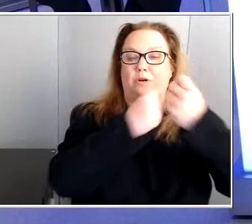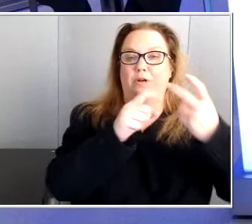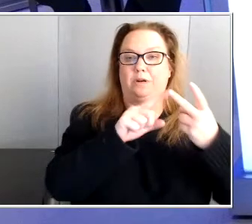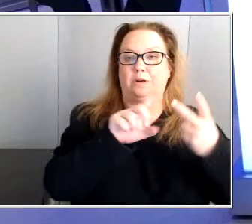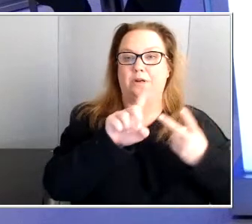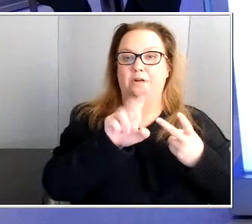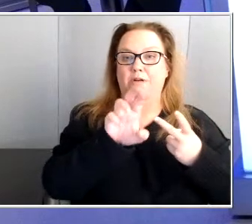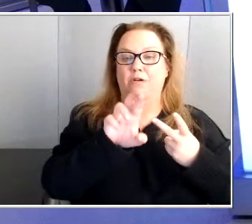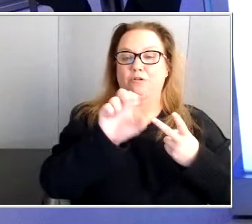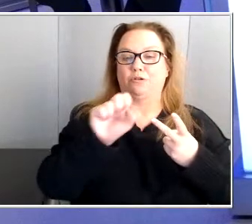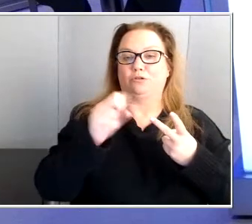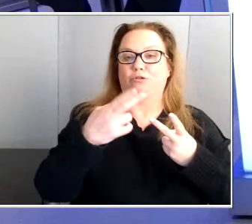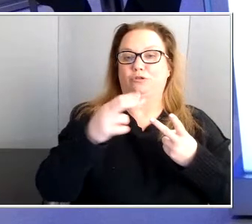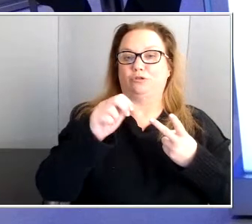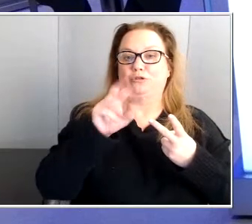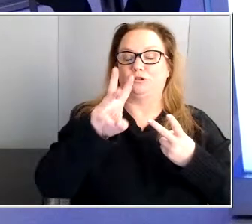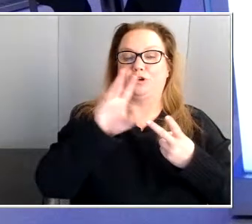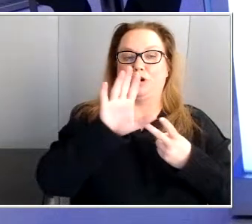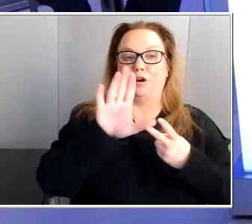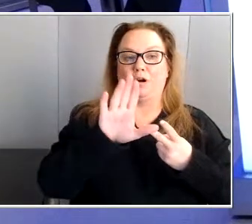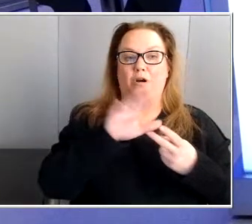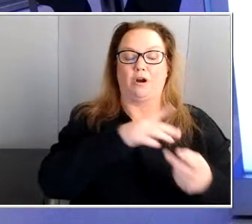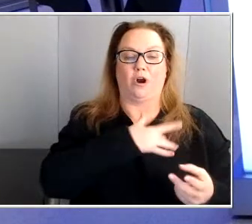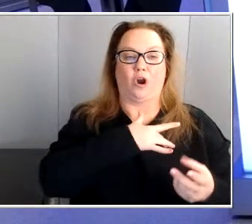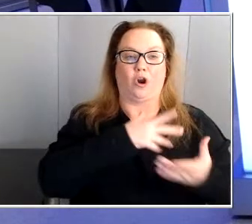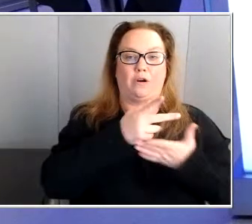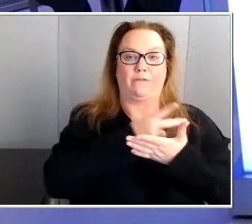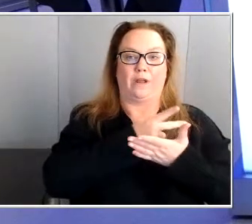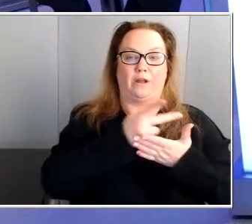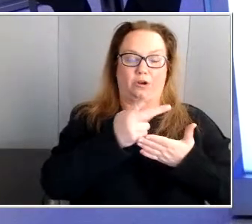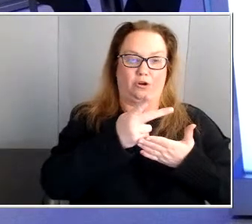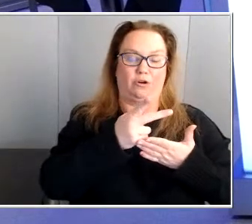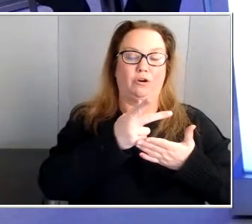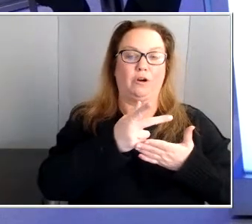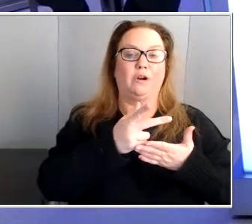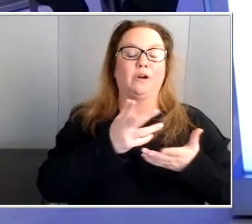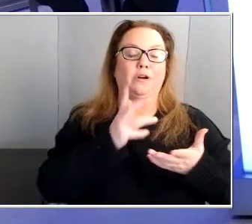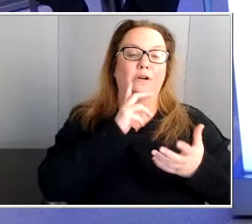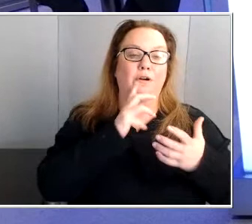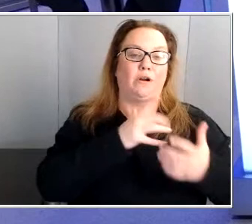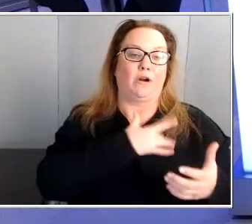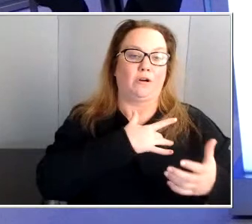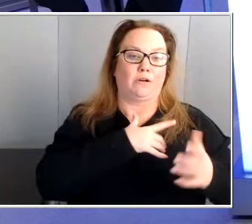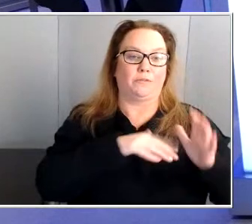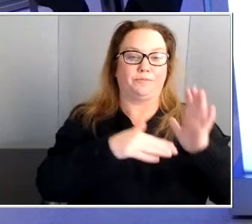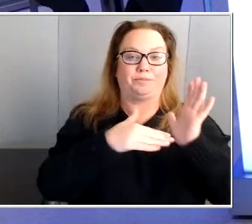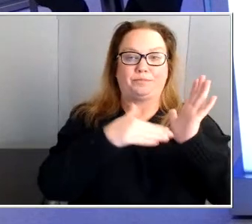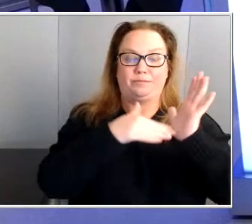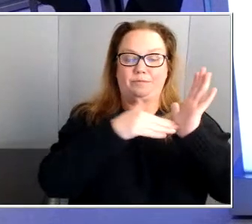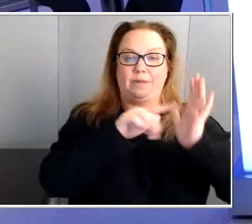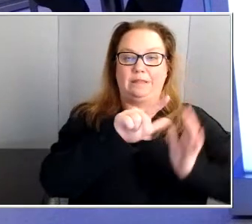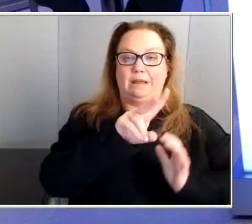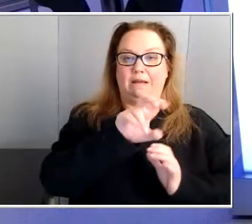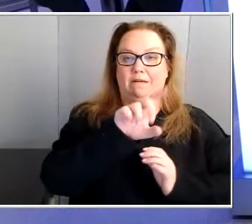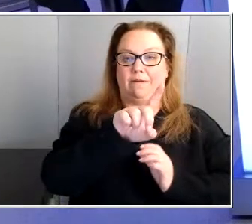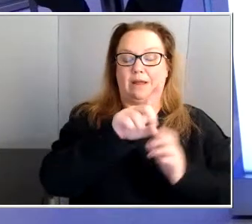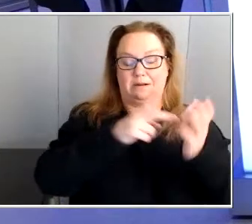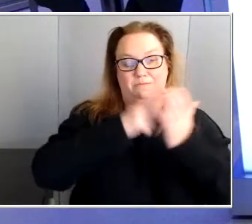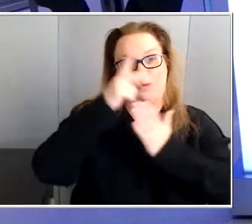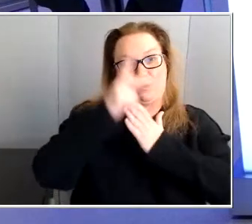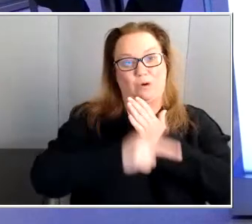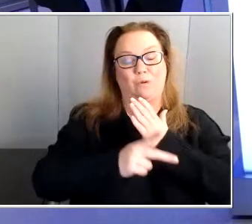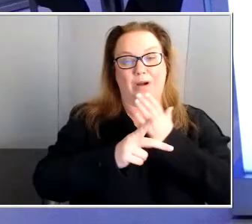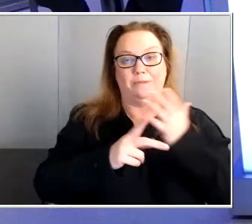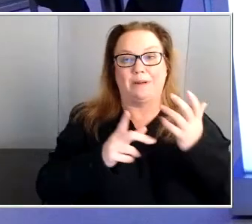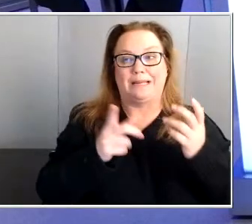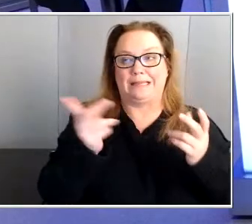right, he is a heart failure and transplant cardiologist and Medical Director of the health system's LVAD program. These physicians are